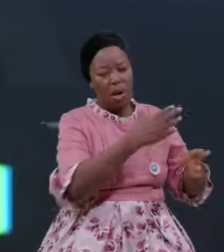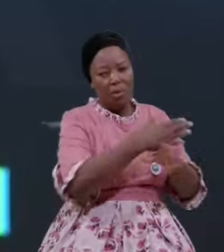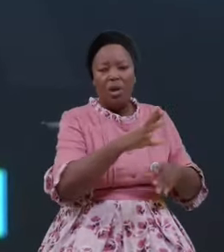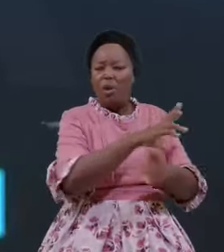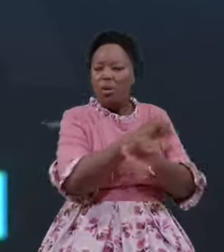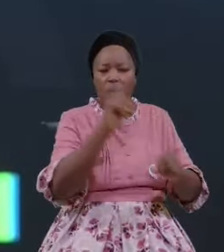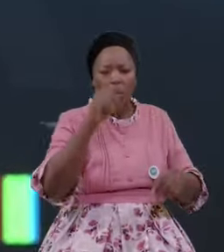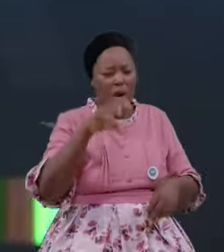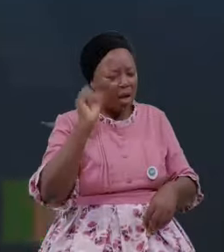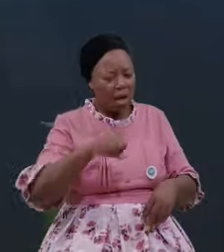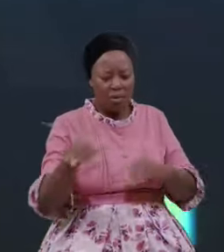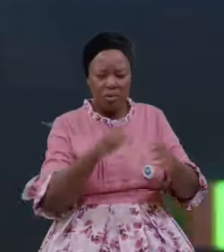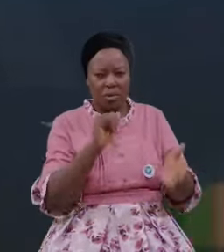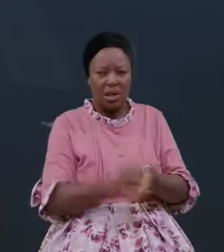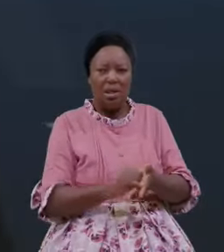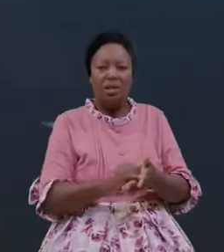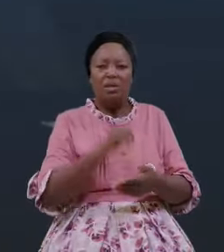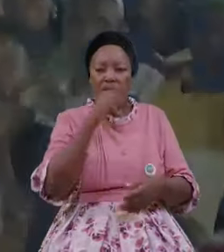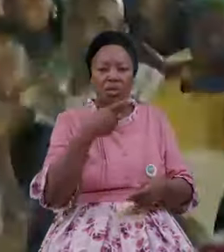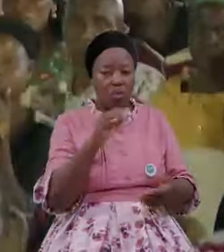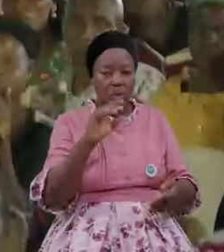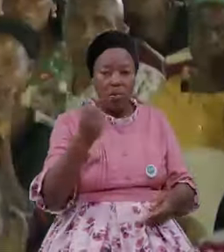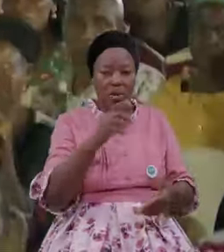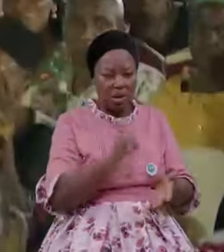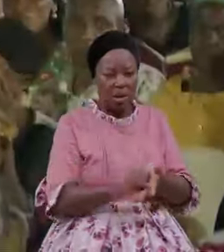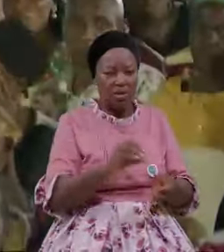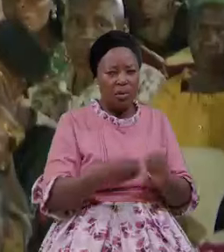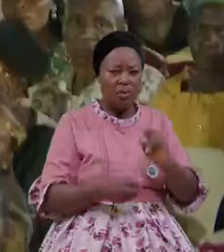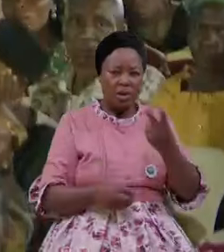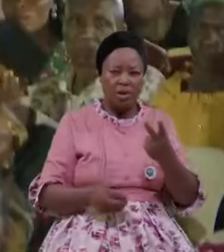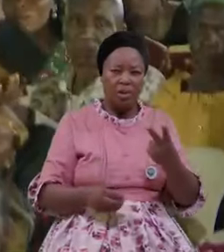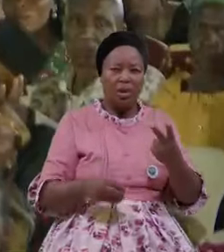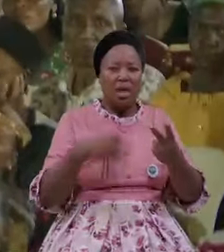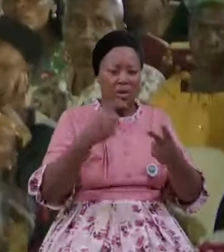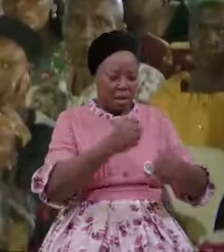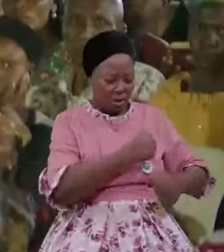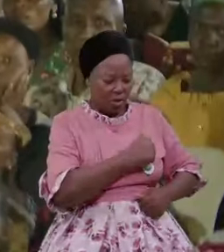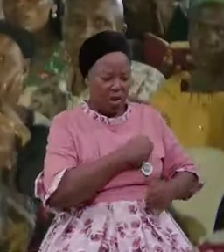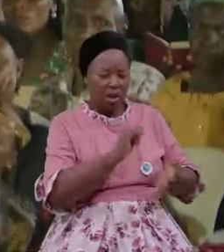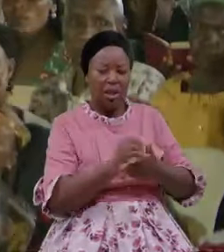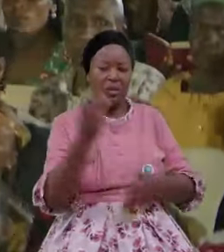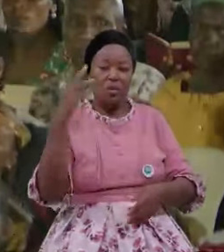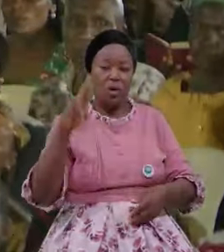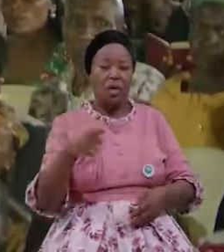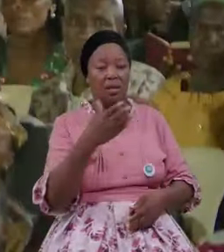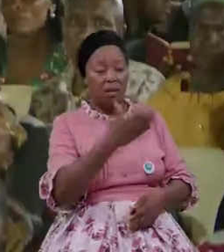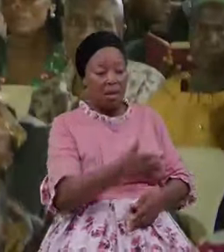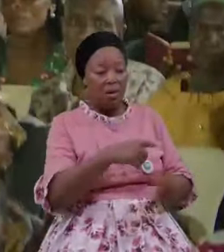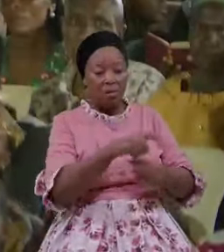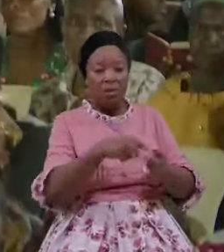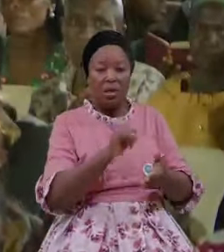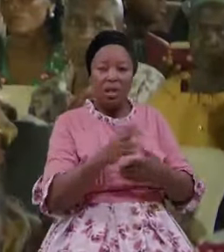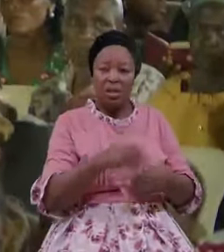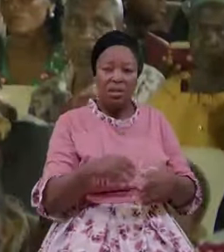that. Not only that, number two, the soldiers that were there, when that angel came from heaven